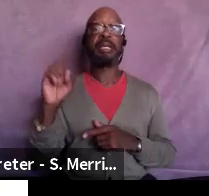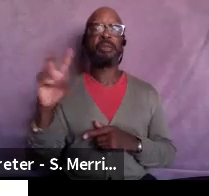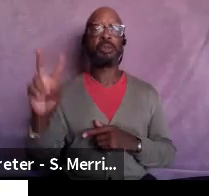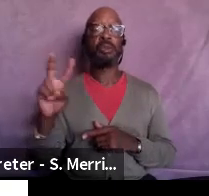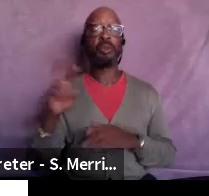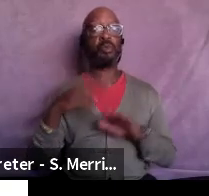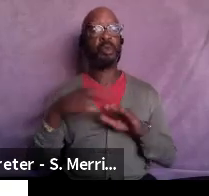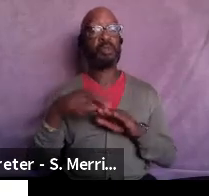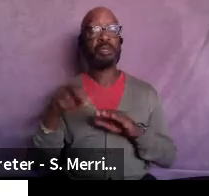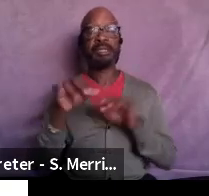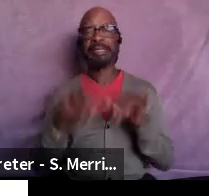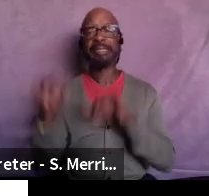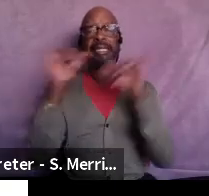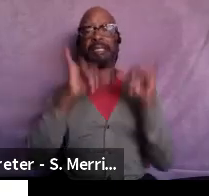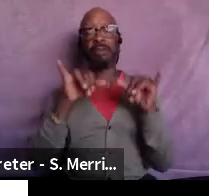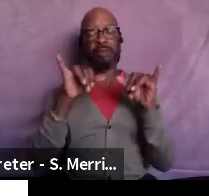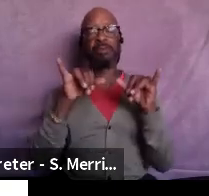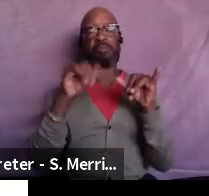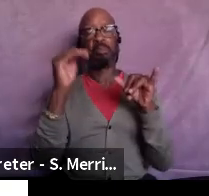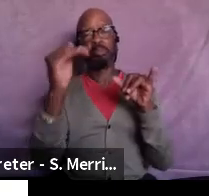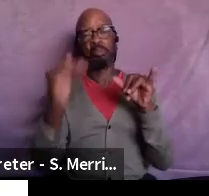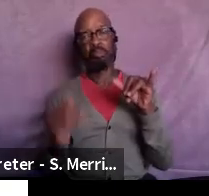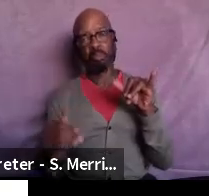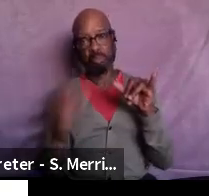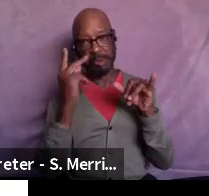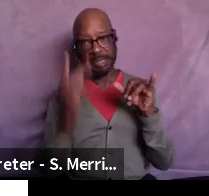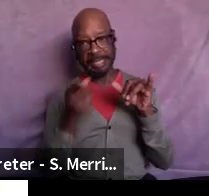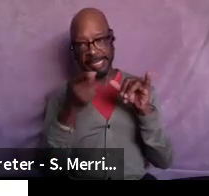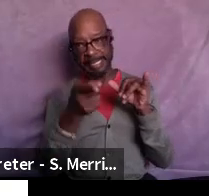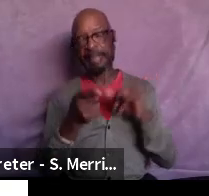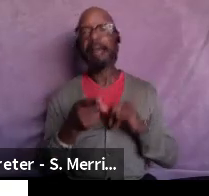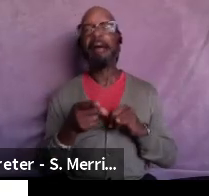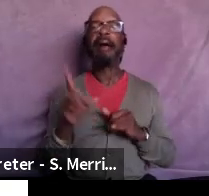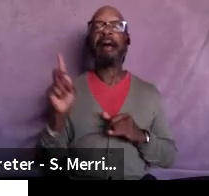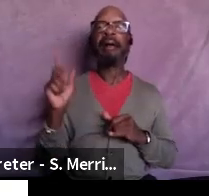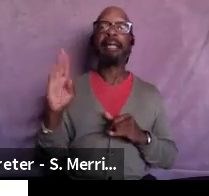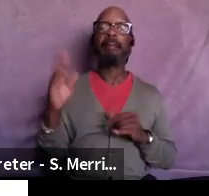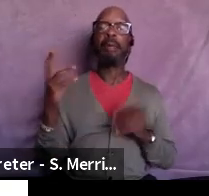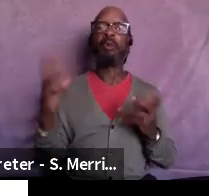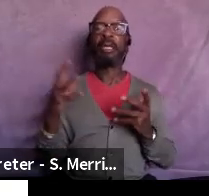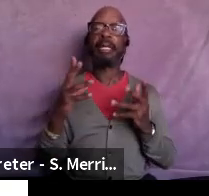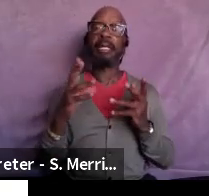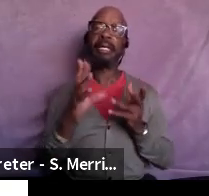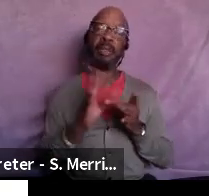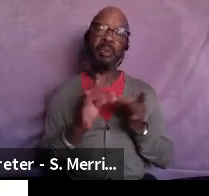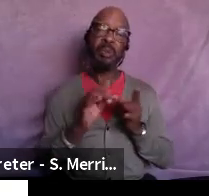reference. And as Deb noted, our final rule was updated